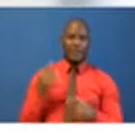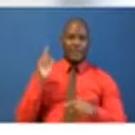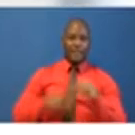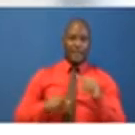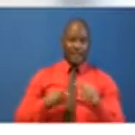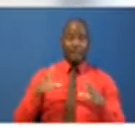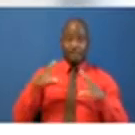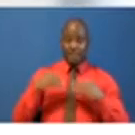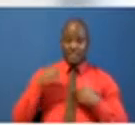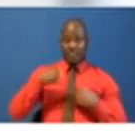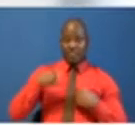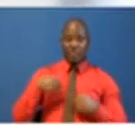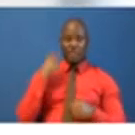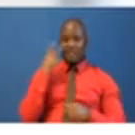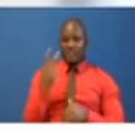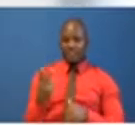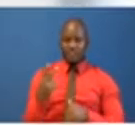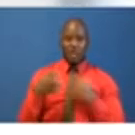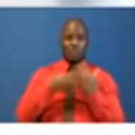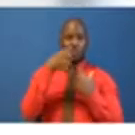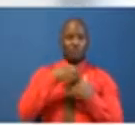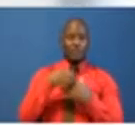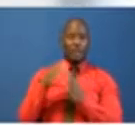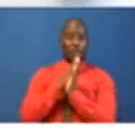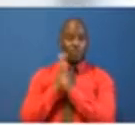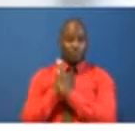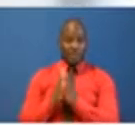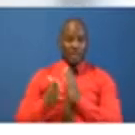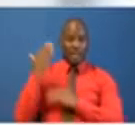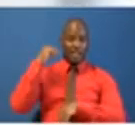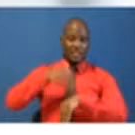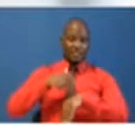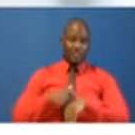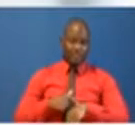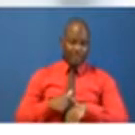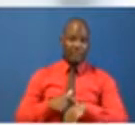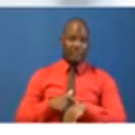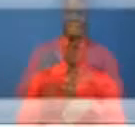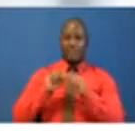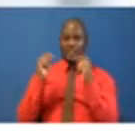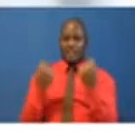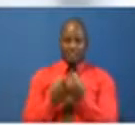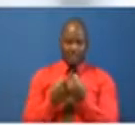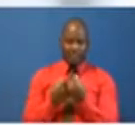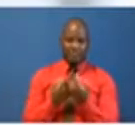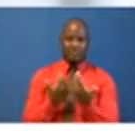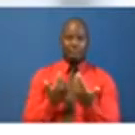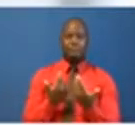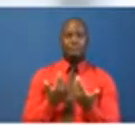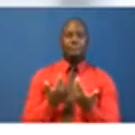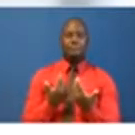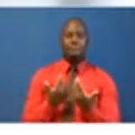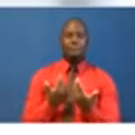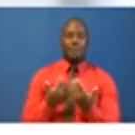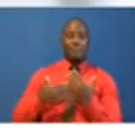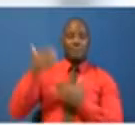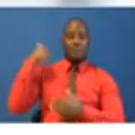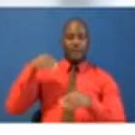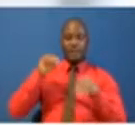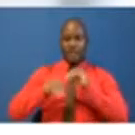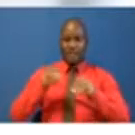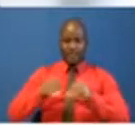accept of course uh if you look at songkol's story last time i mean if it was tribe then peter kelly should have won the previous